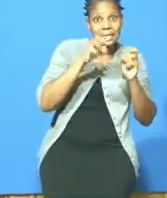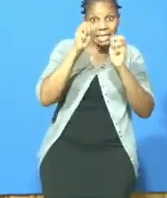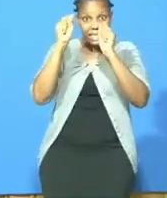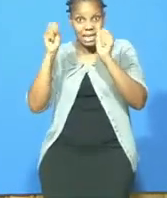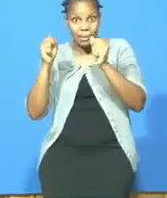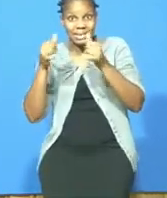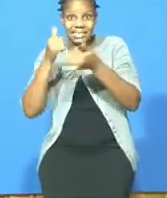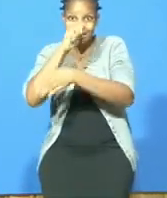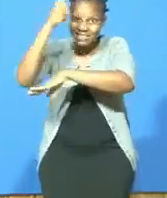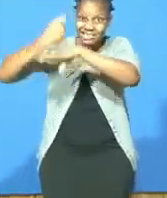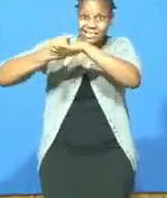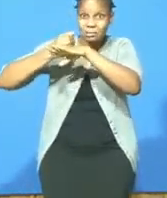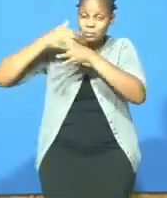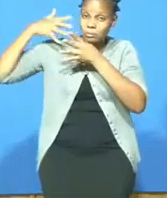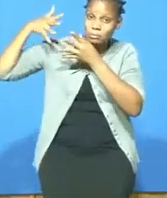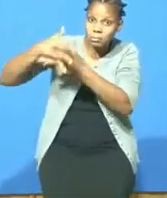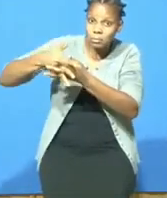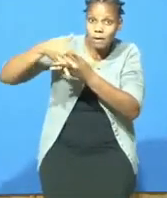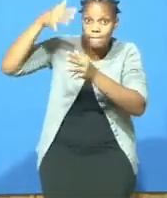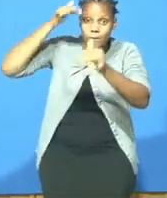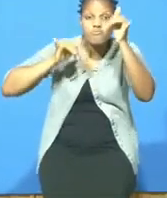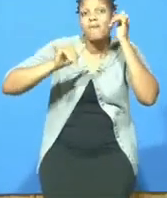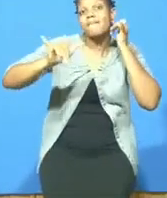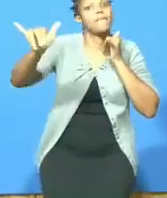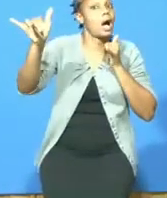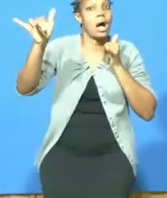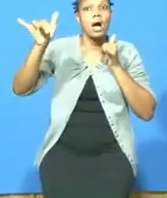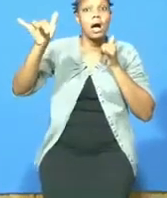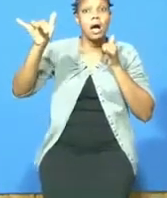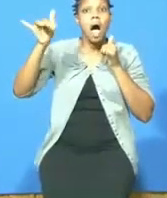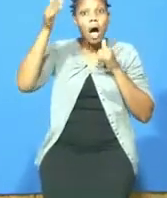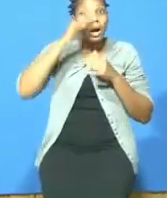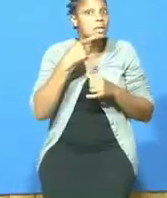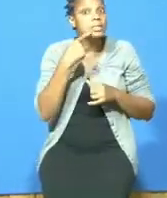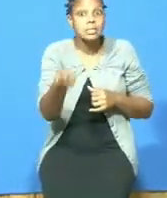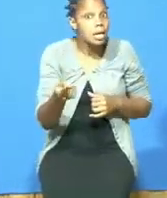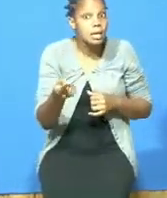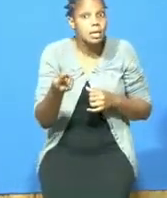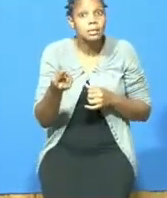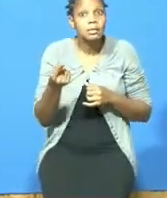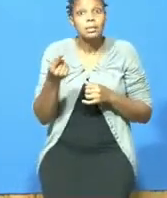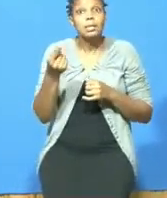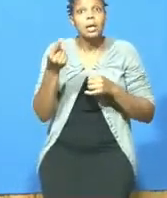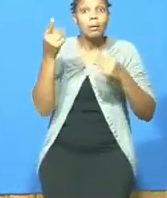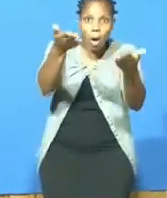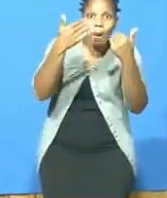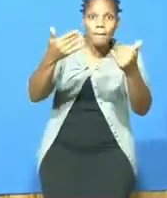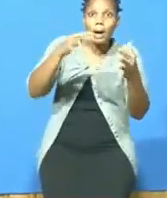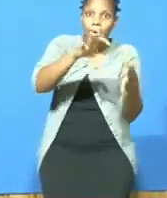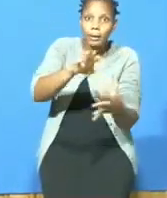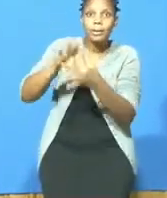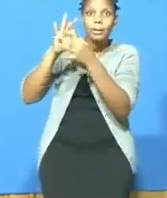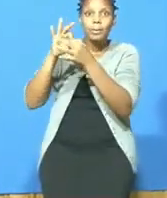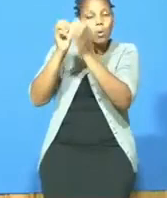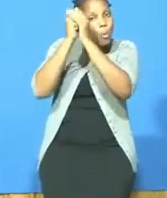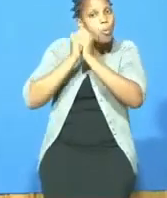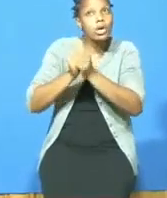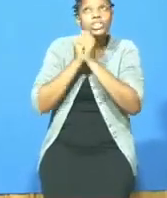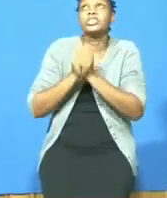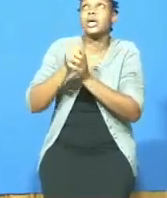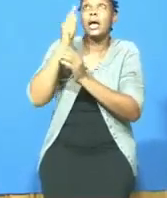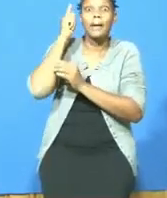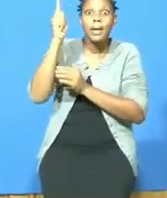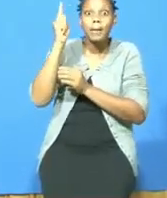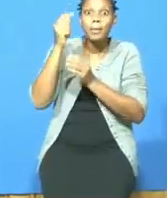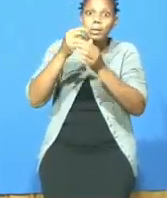Sabbath stands forever. And God is saying, bring back a people to worship me on